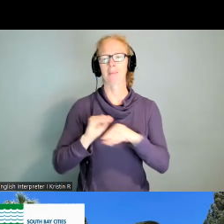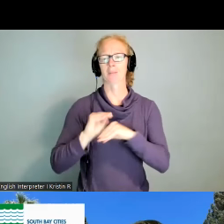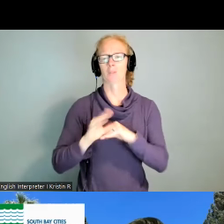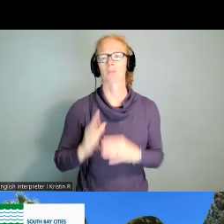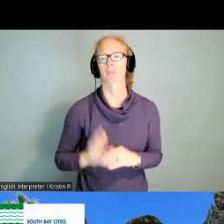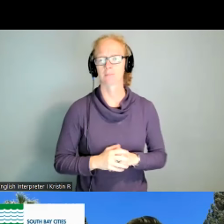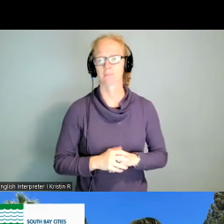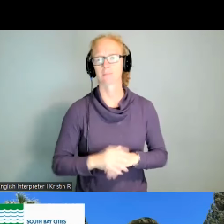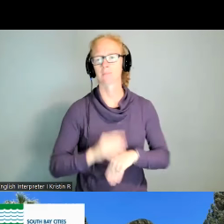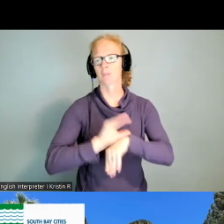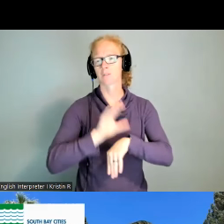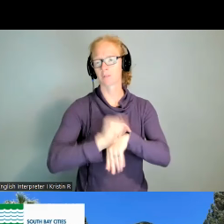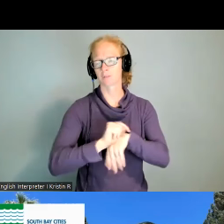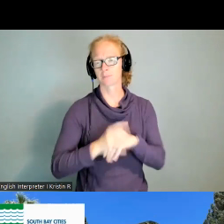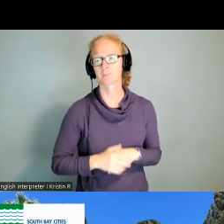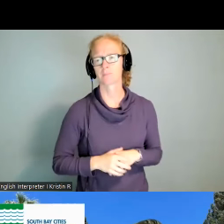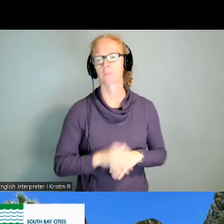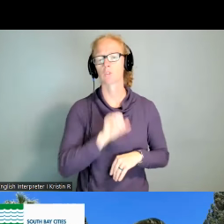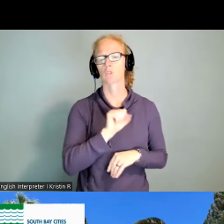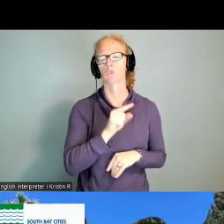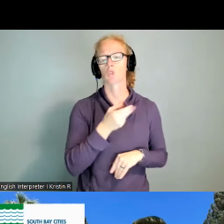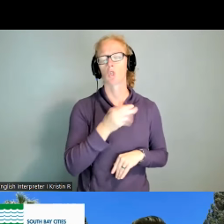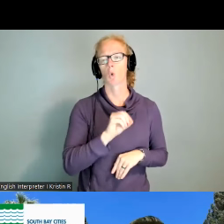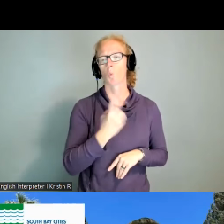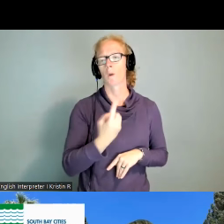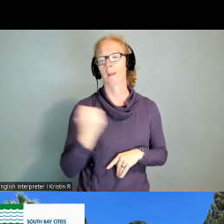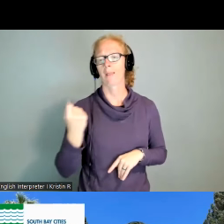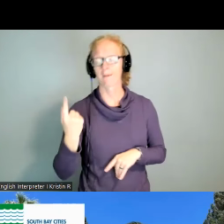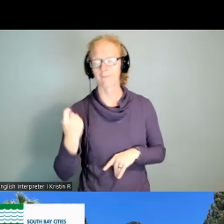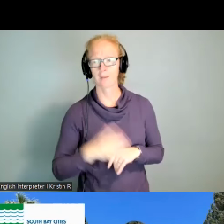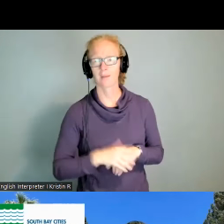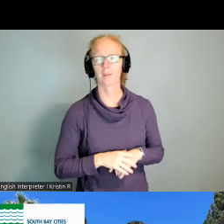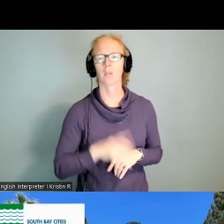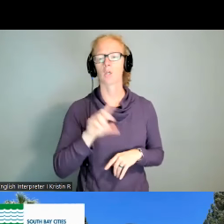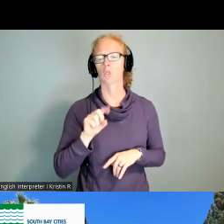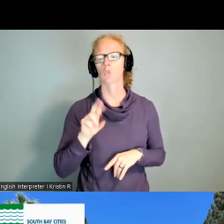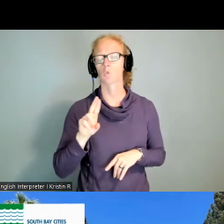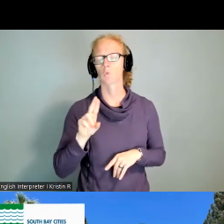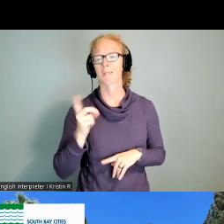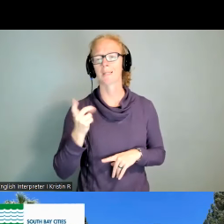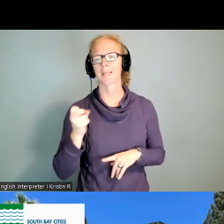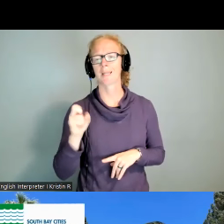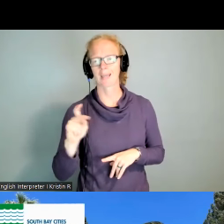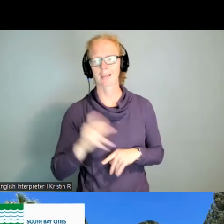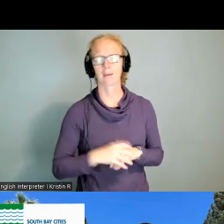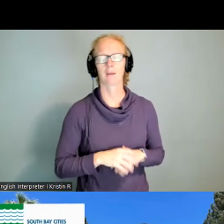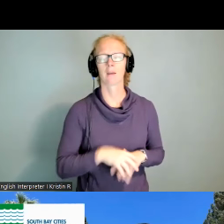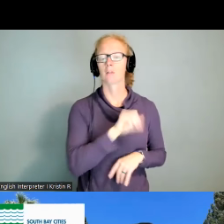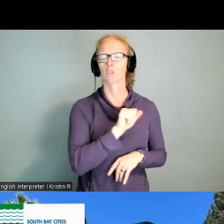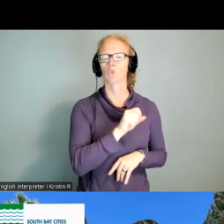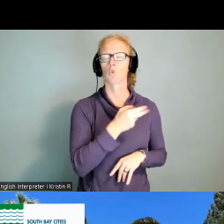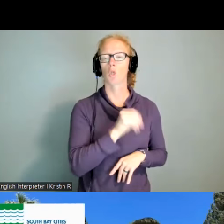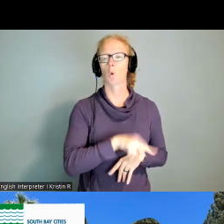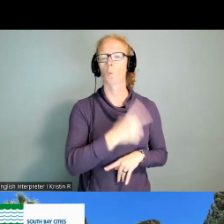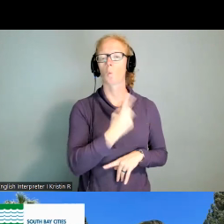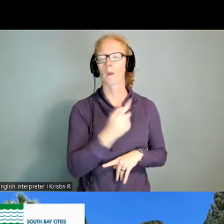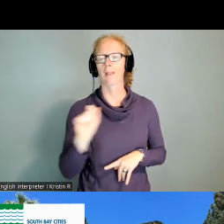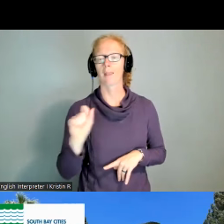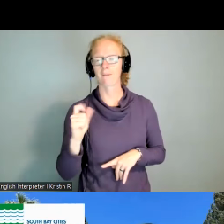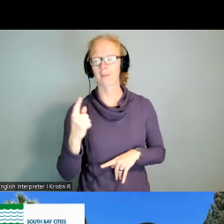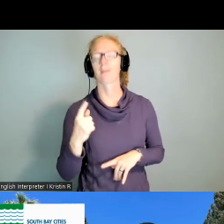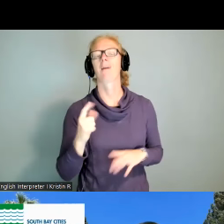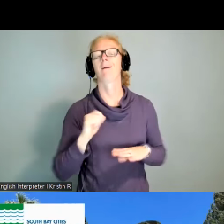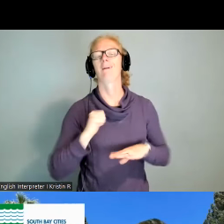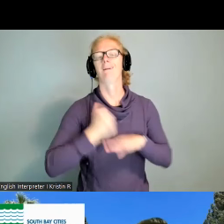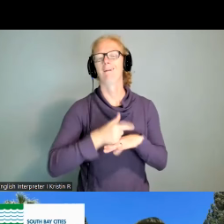with Studio 111, as well as Dudek and Cosmont companies on our REAP project, and Studio 111 developed the toolkit. So there's some